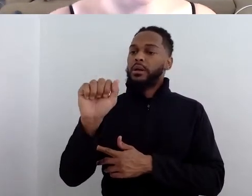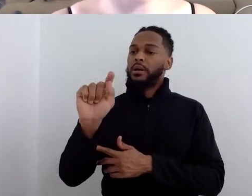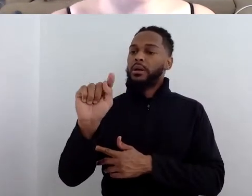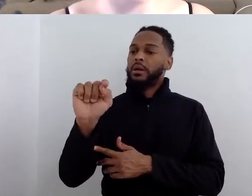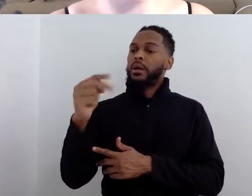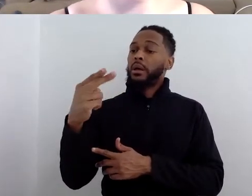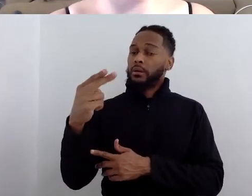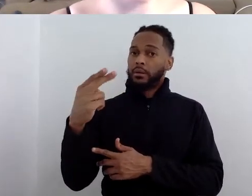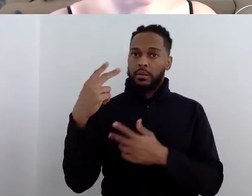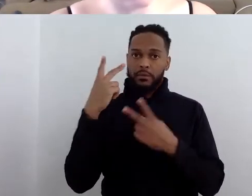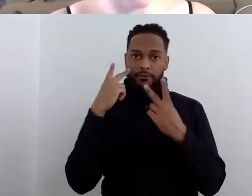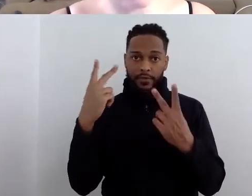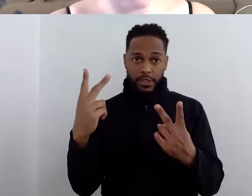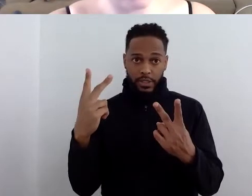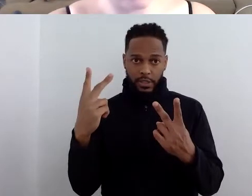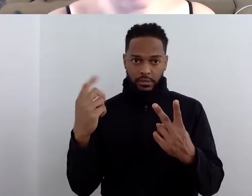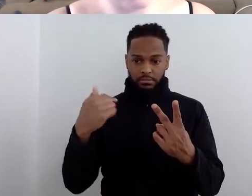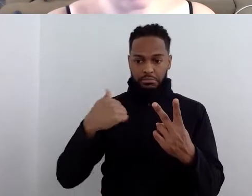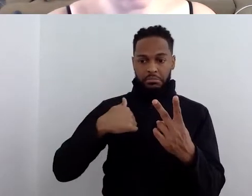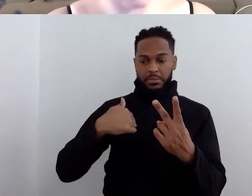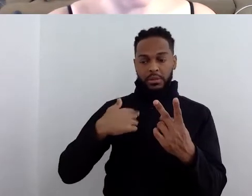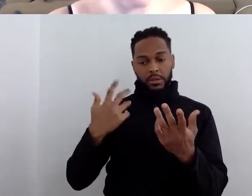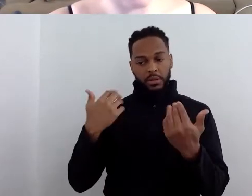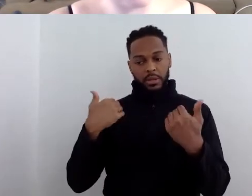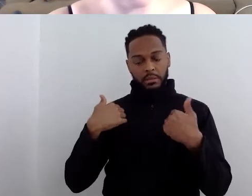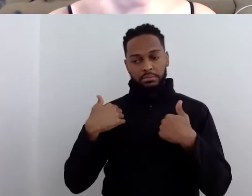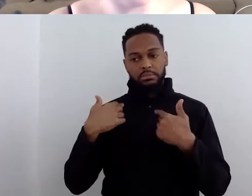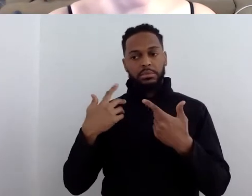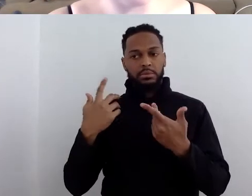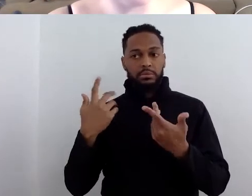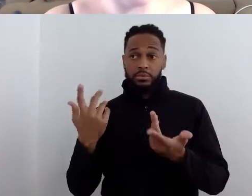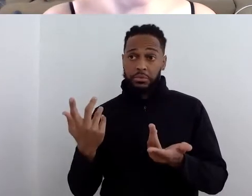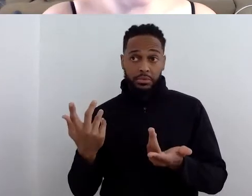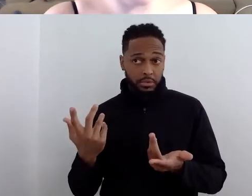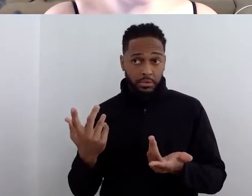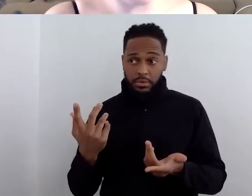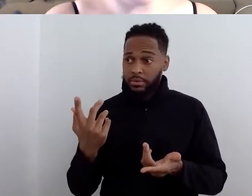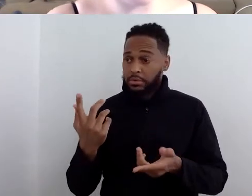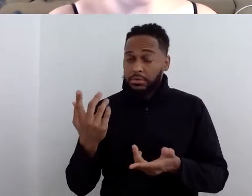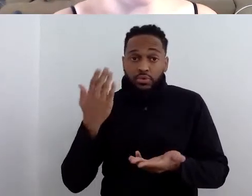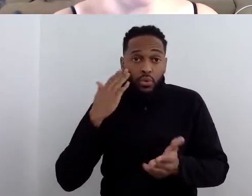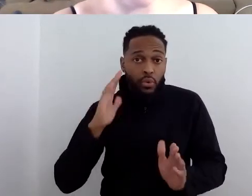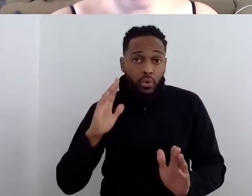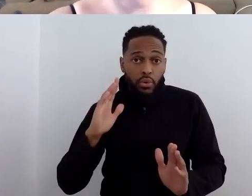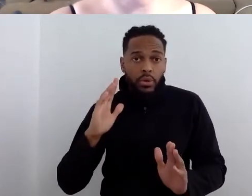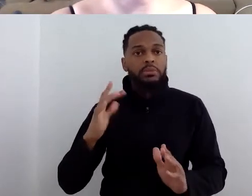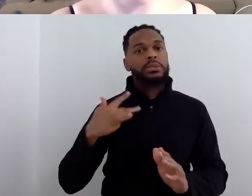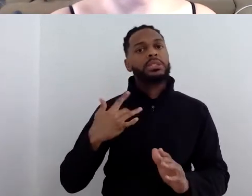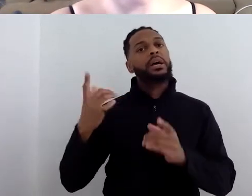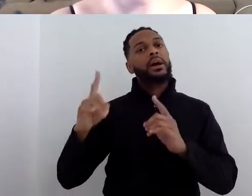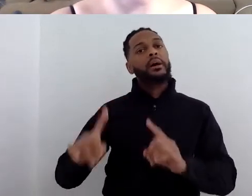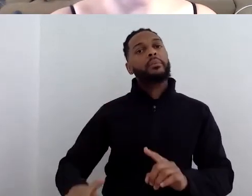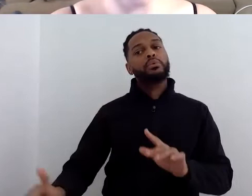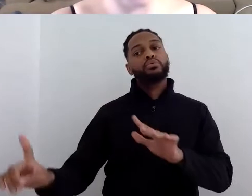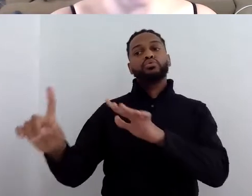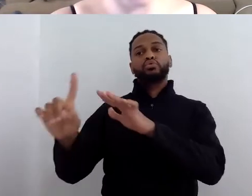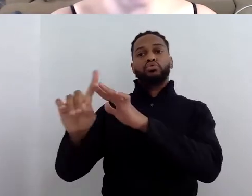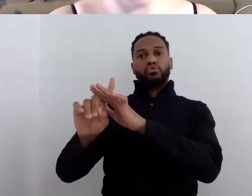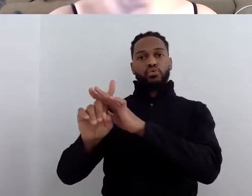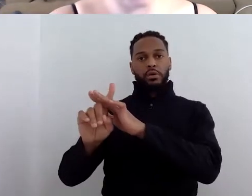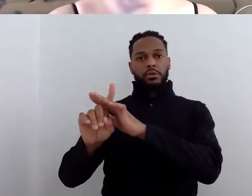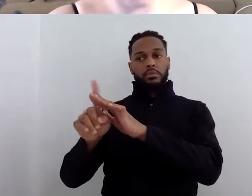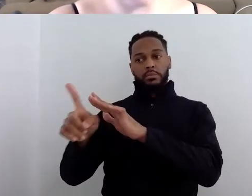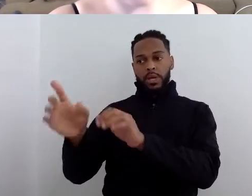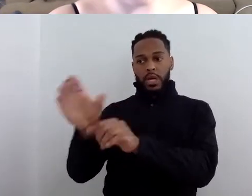you're right. You can't tell. I mean, usually when you go in person, you have a checklist on what you want to check, what you